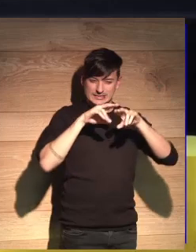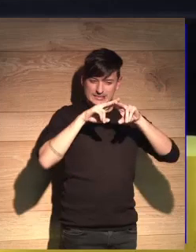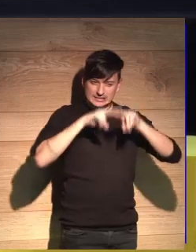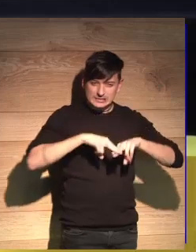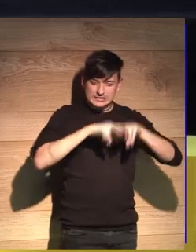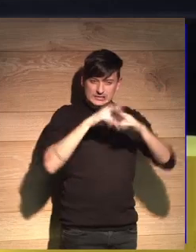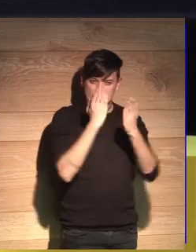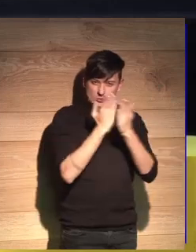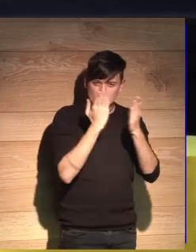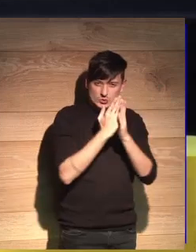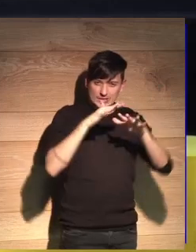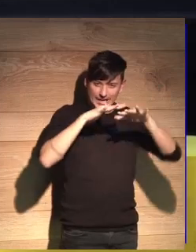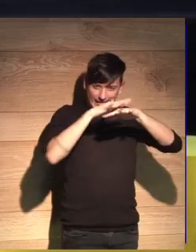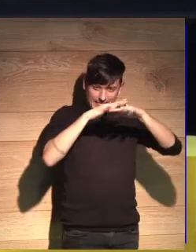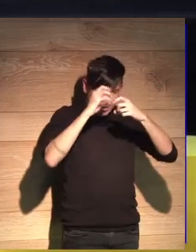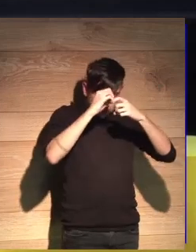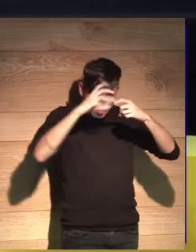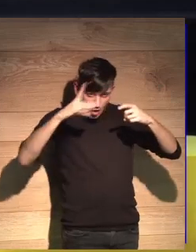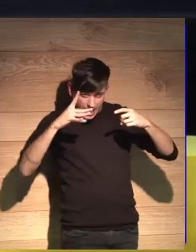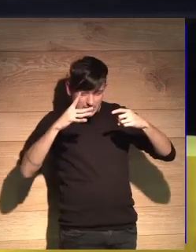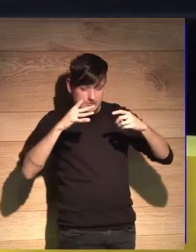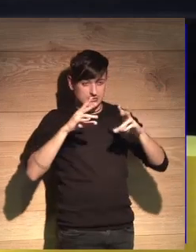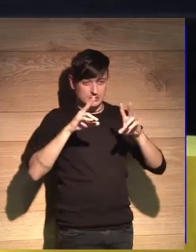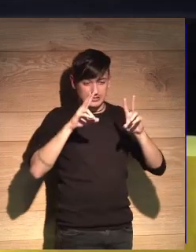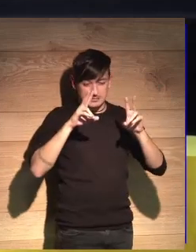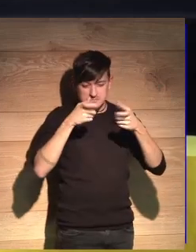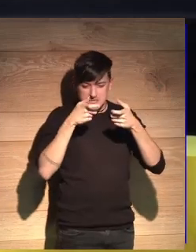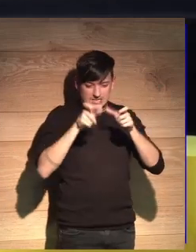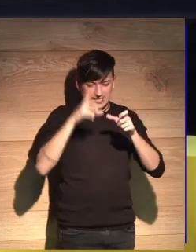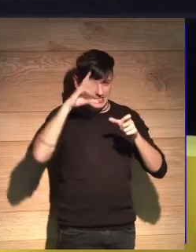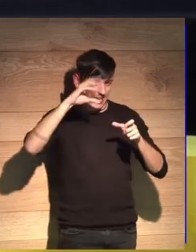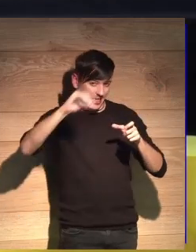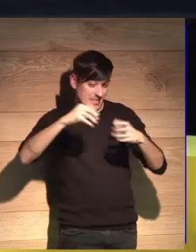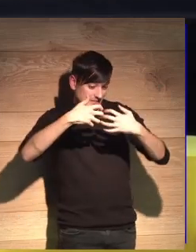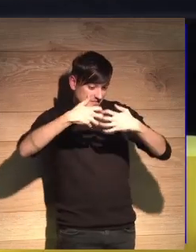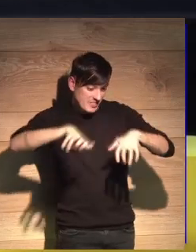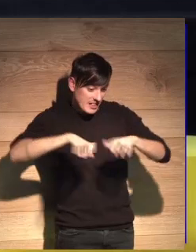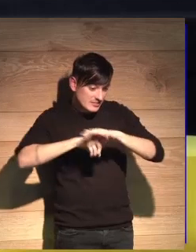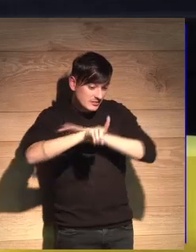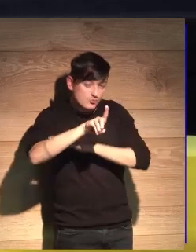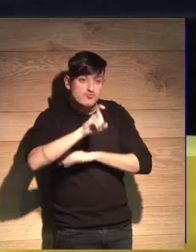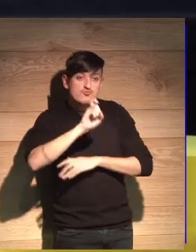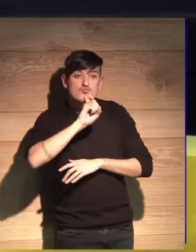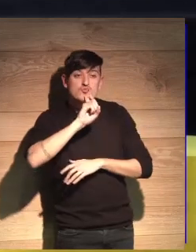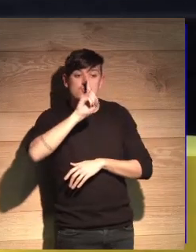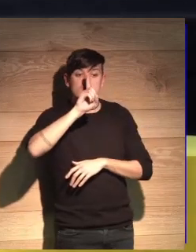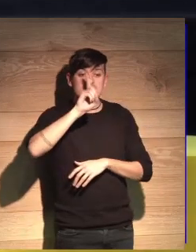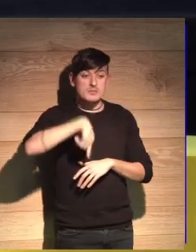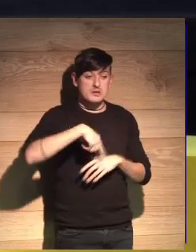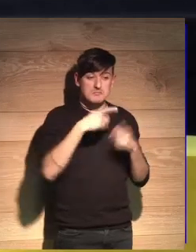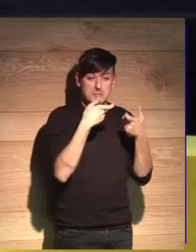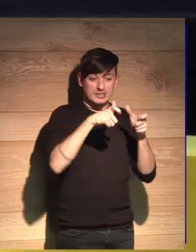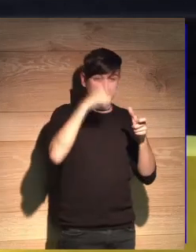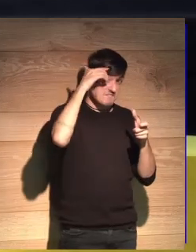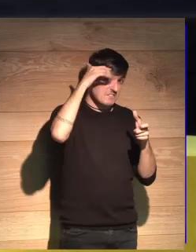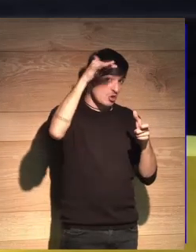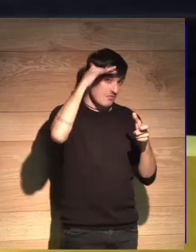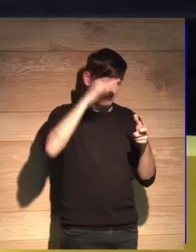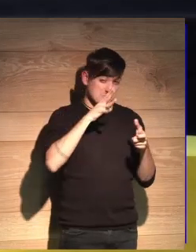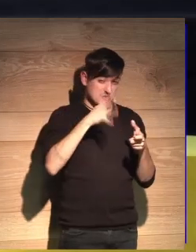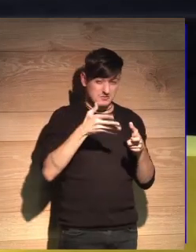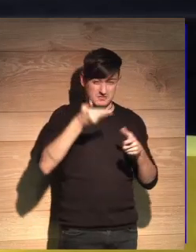studied neural networks and the most technological part of artificial intelligence development, and not the